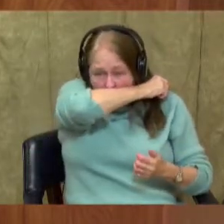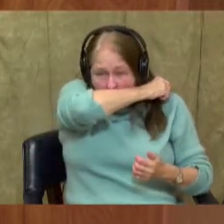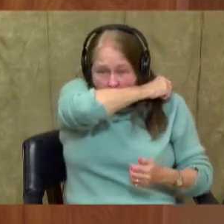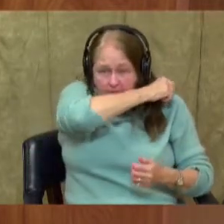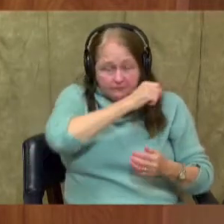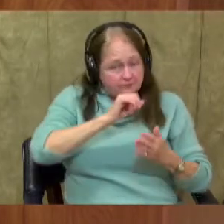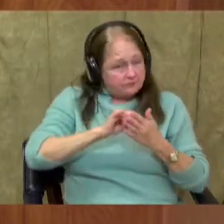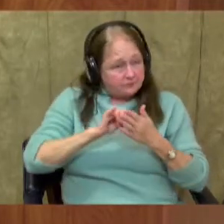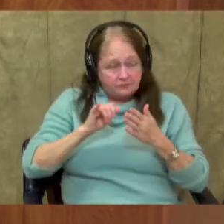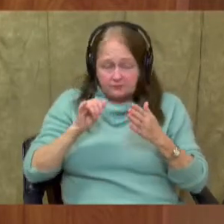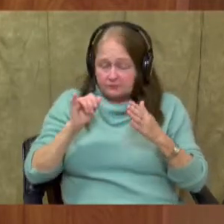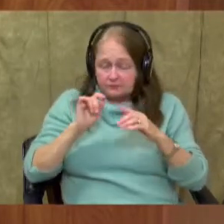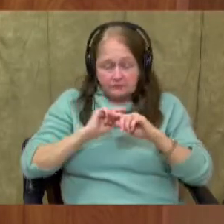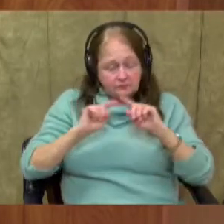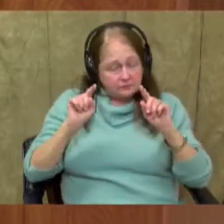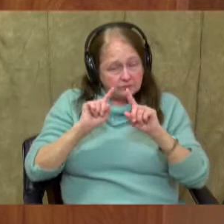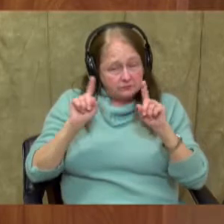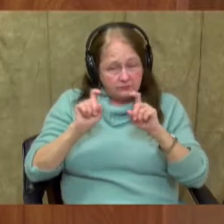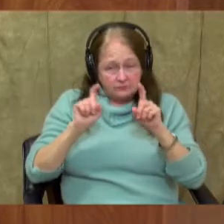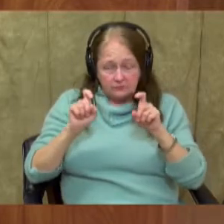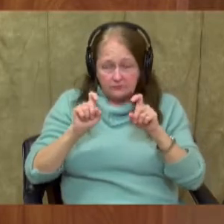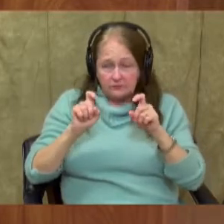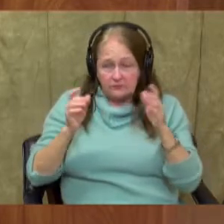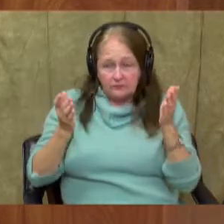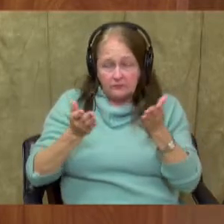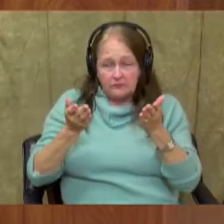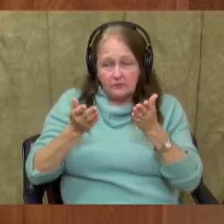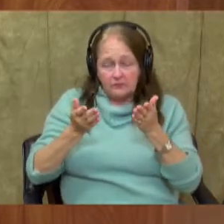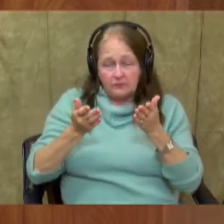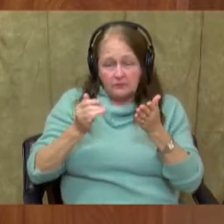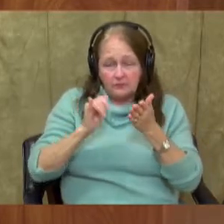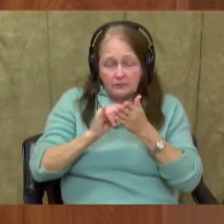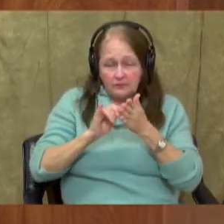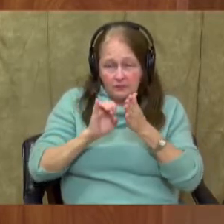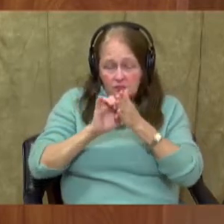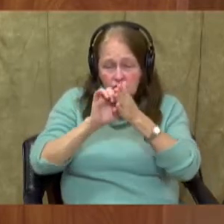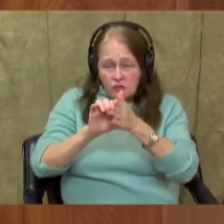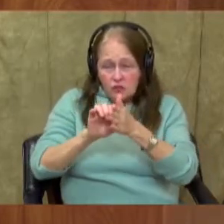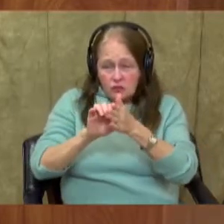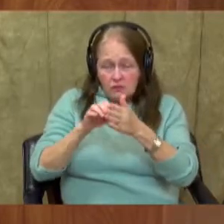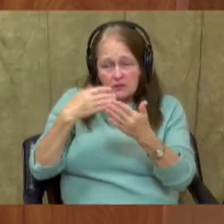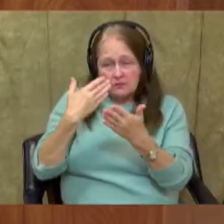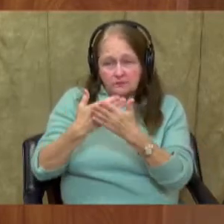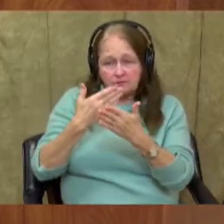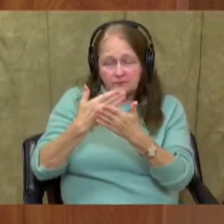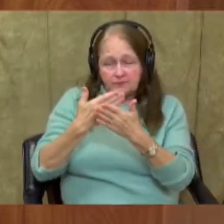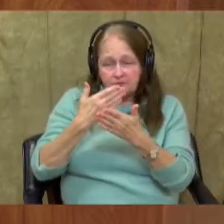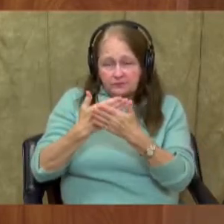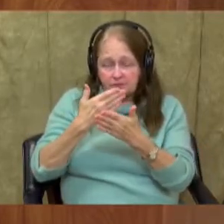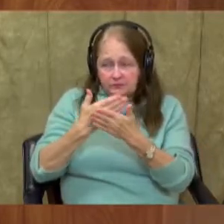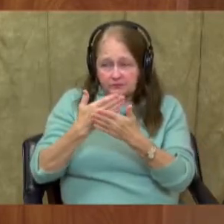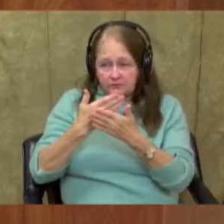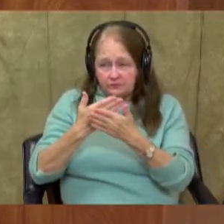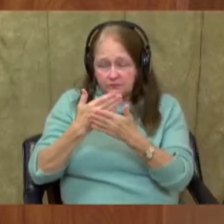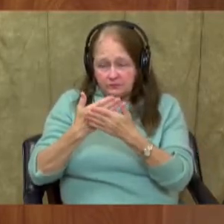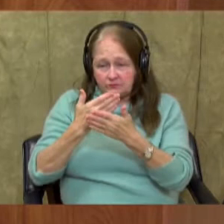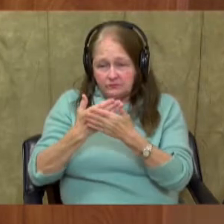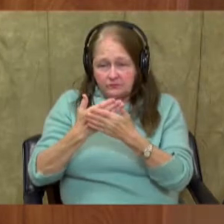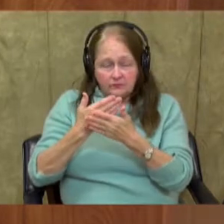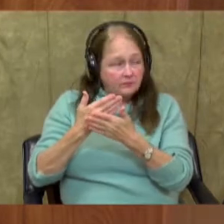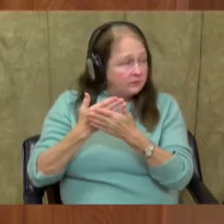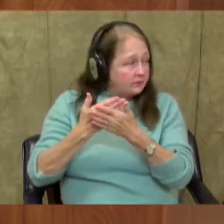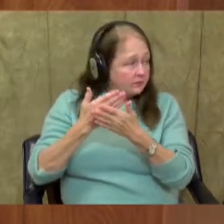emphasize? Second question is, where and when do the author's examples and evidence or explanations